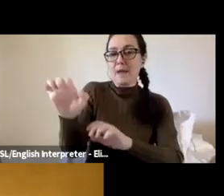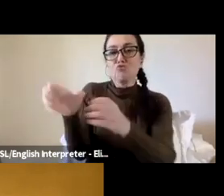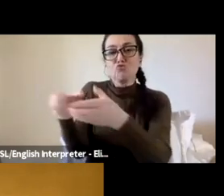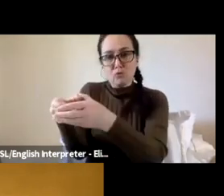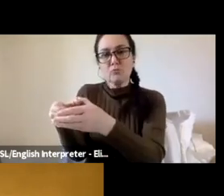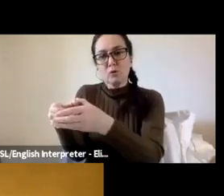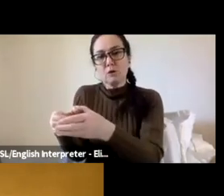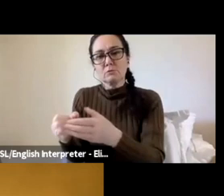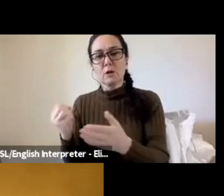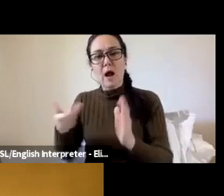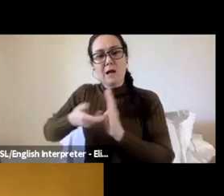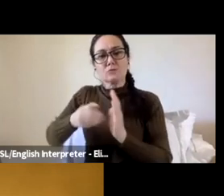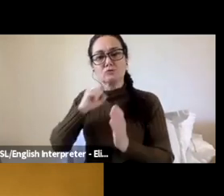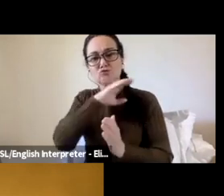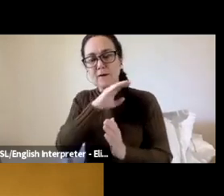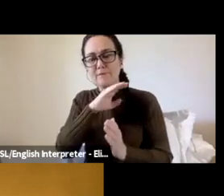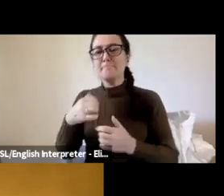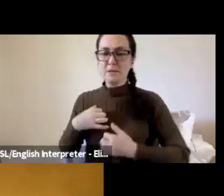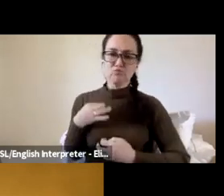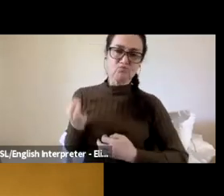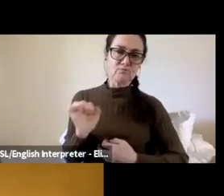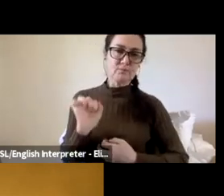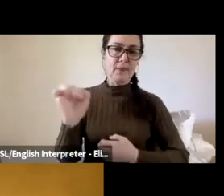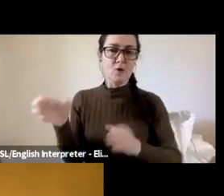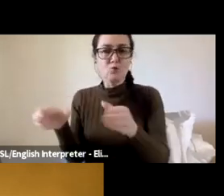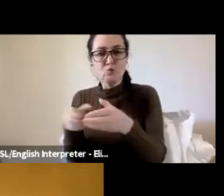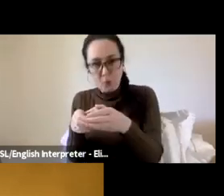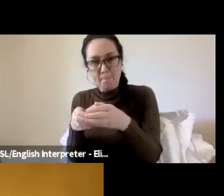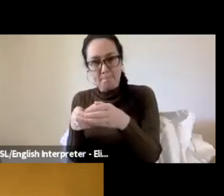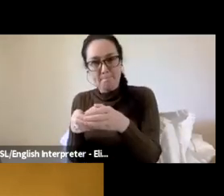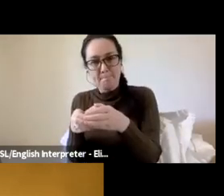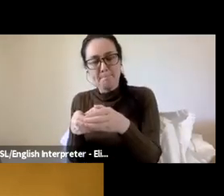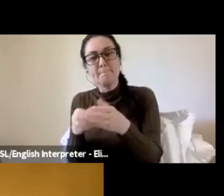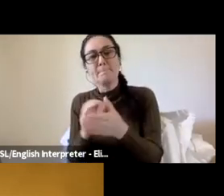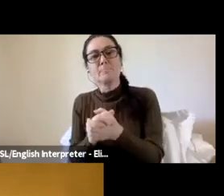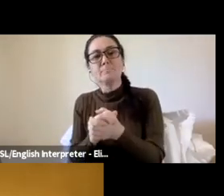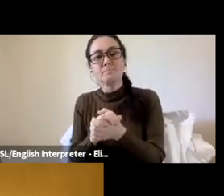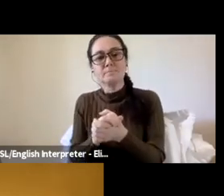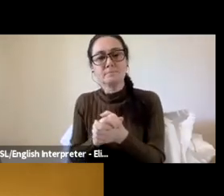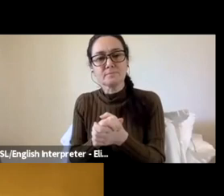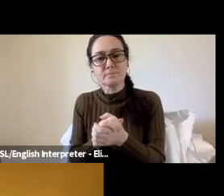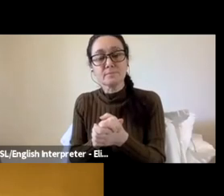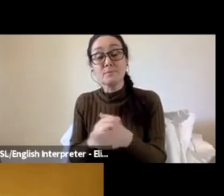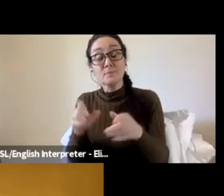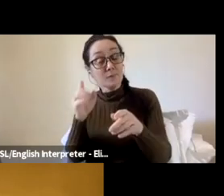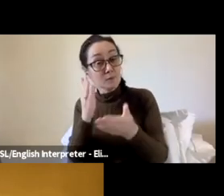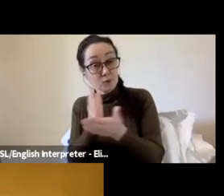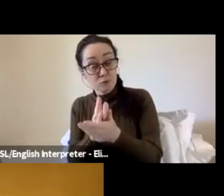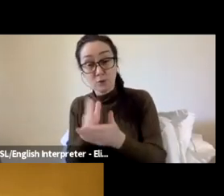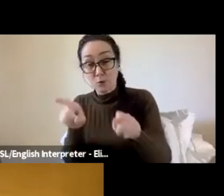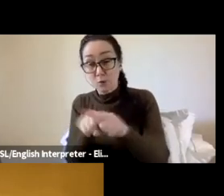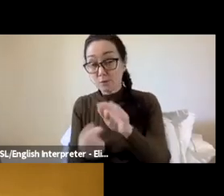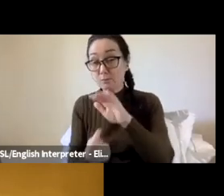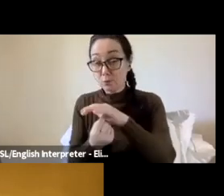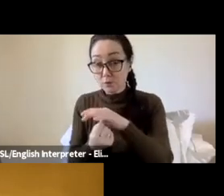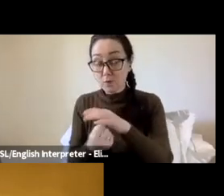the advocacy work, like really as Helen was saying, it's like states, the diplomats that make recommendations really